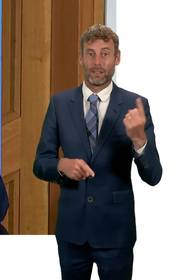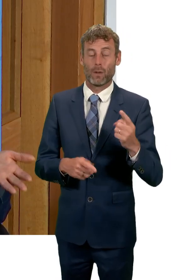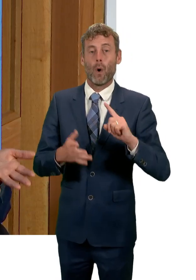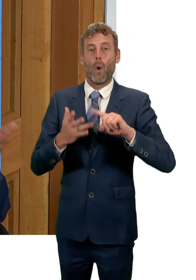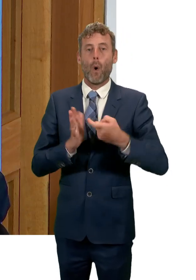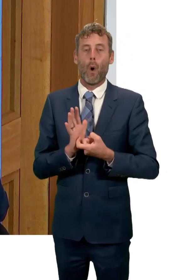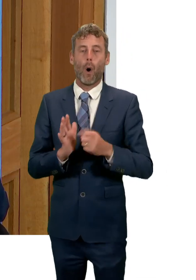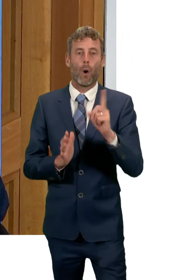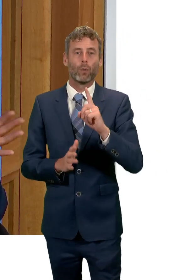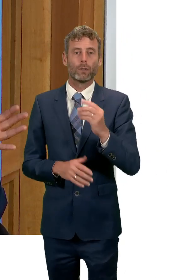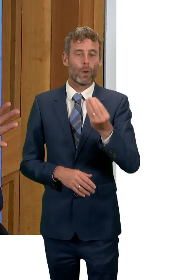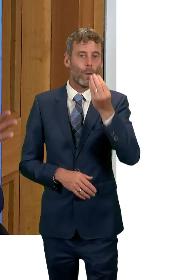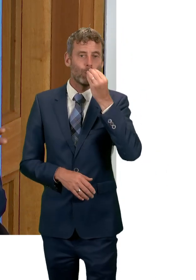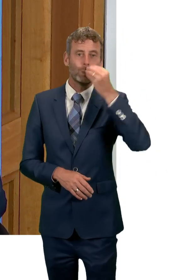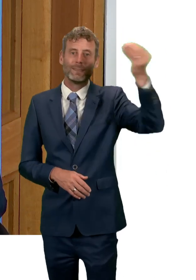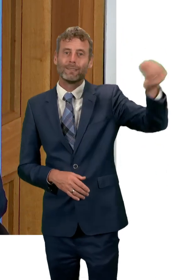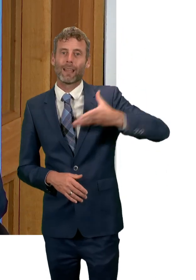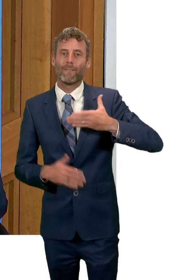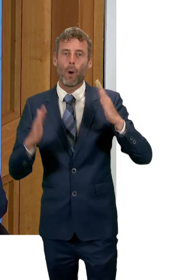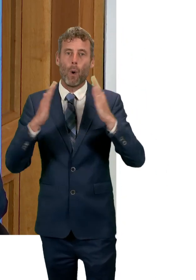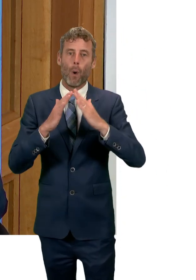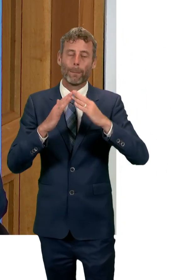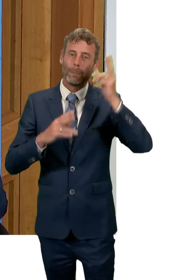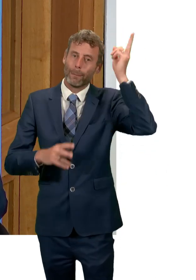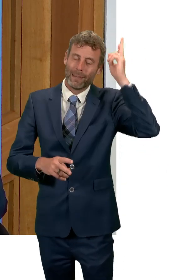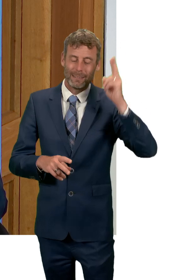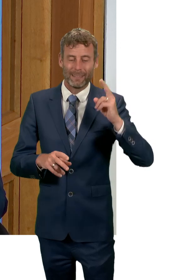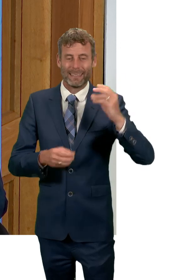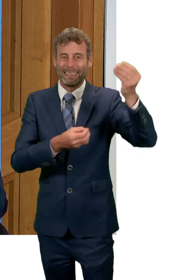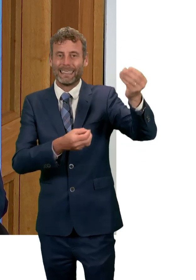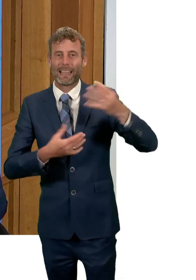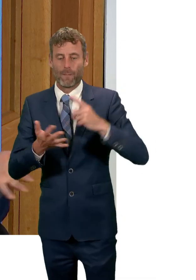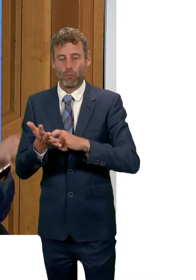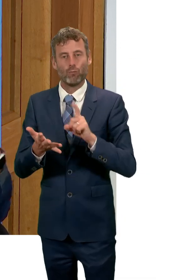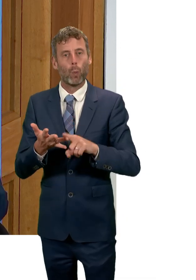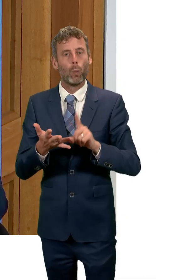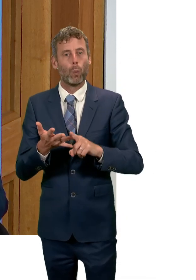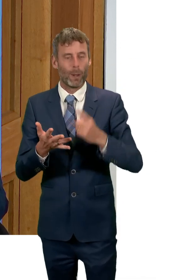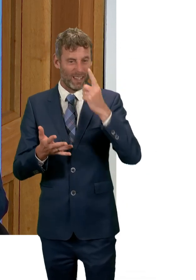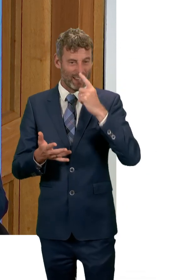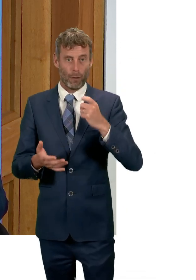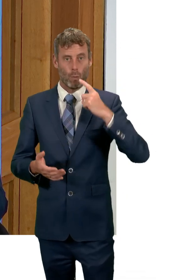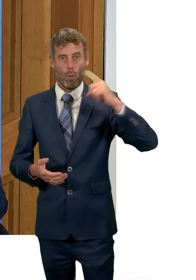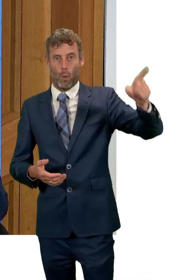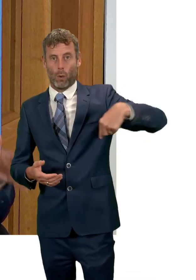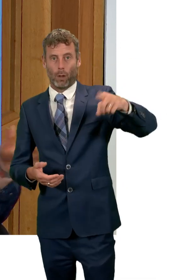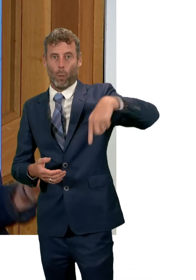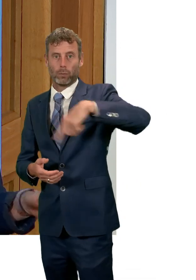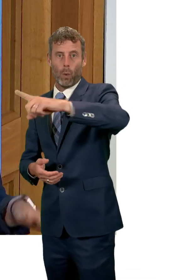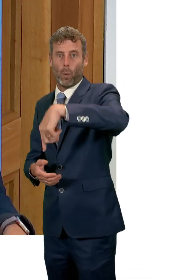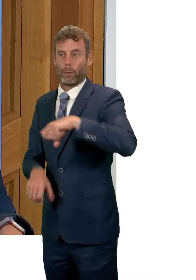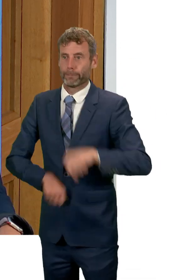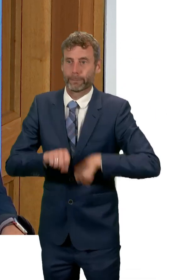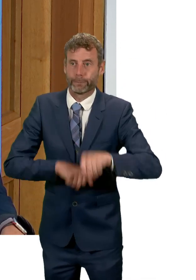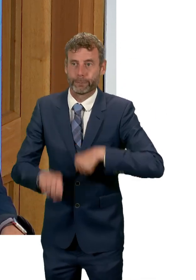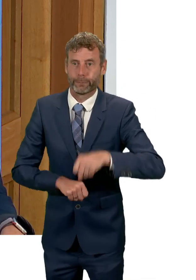there? So Deliveroo type apps where you can, you know, order for food to be delivered to your house, and that has